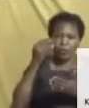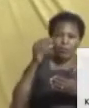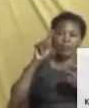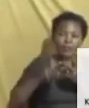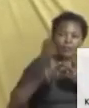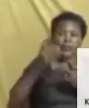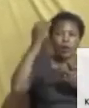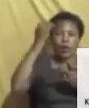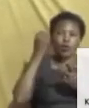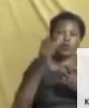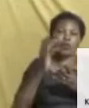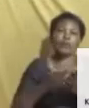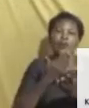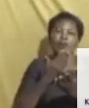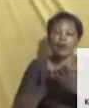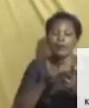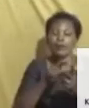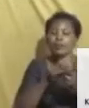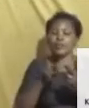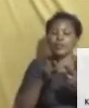by extension.